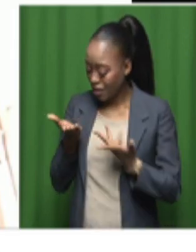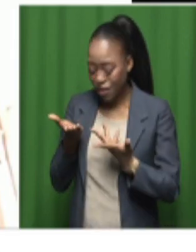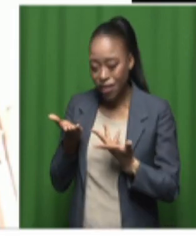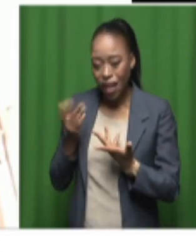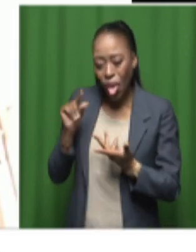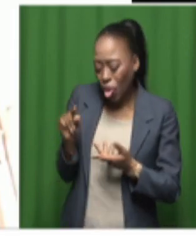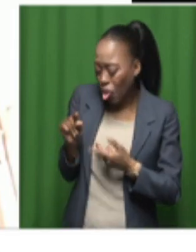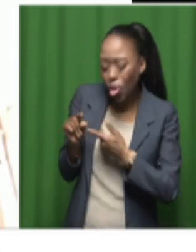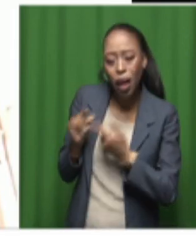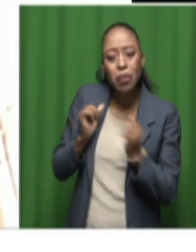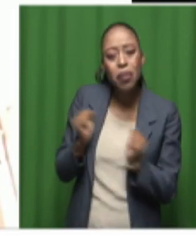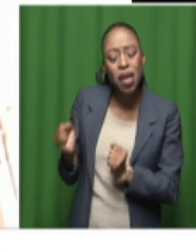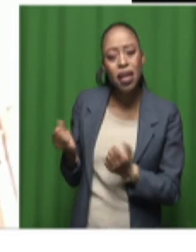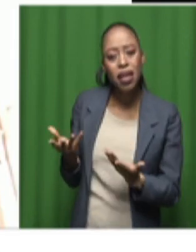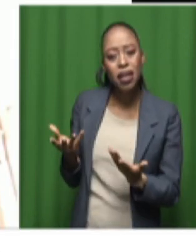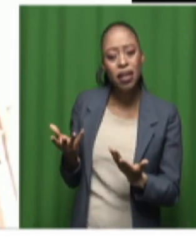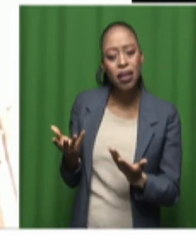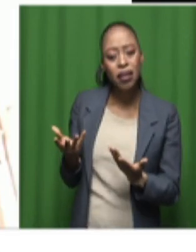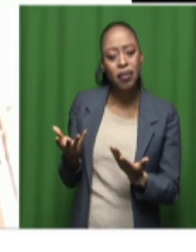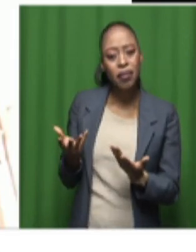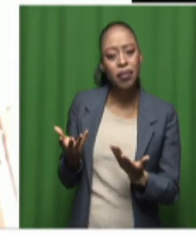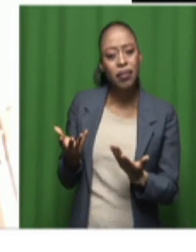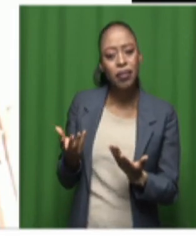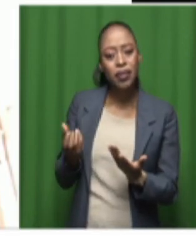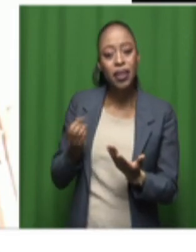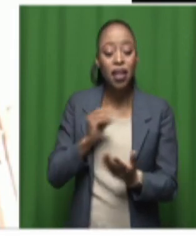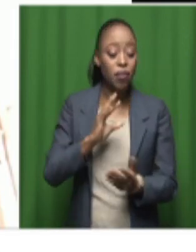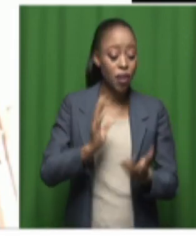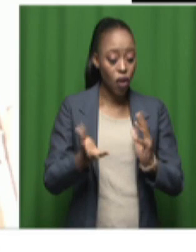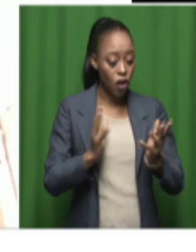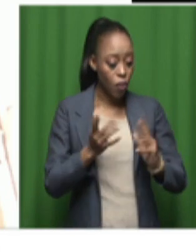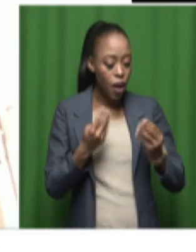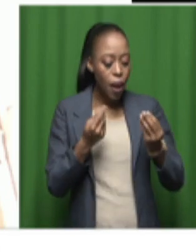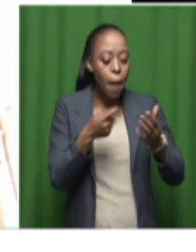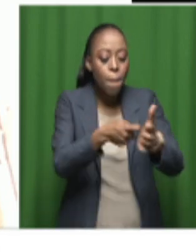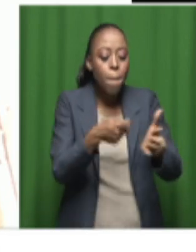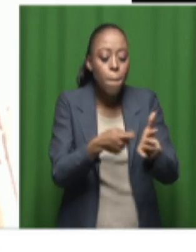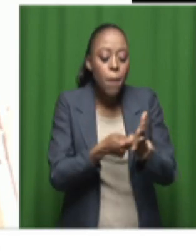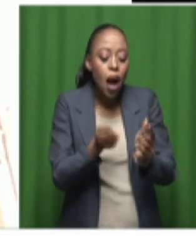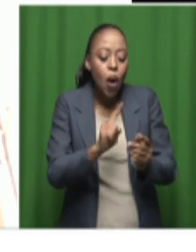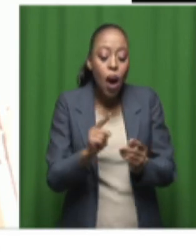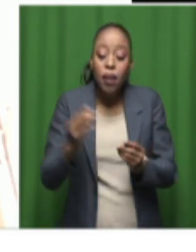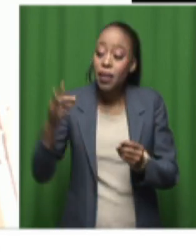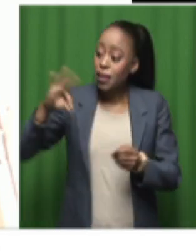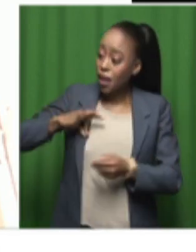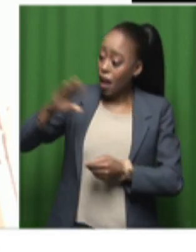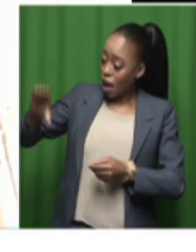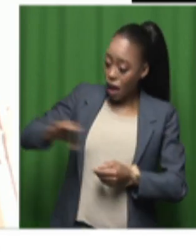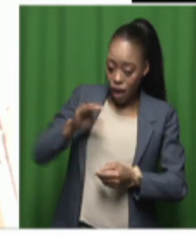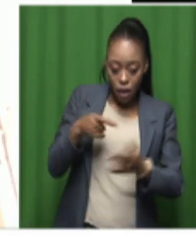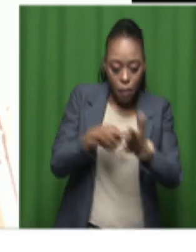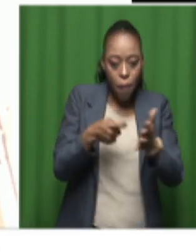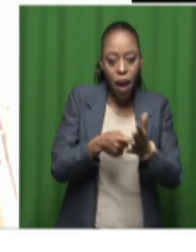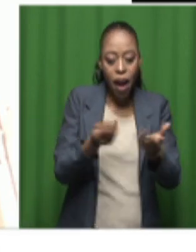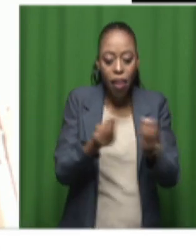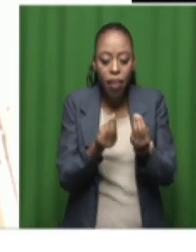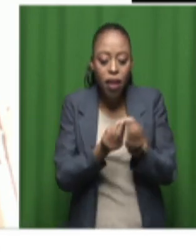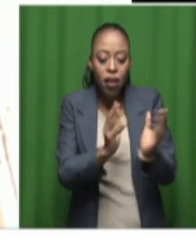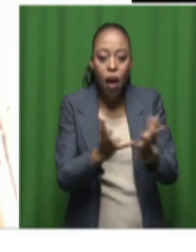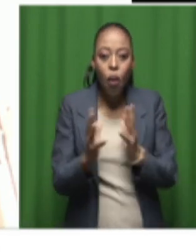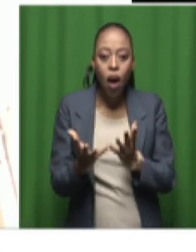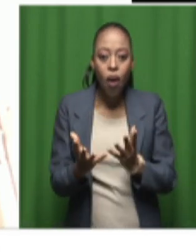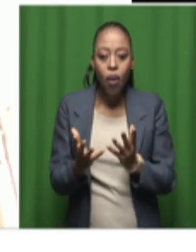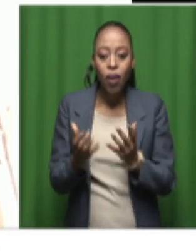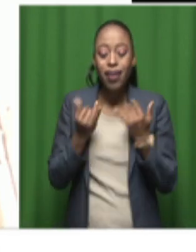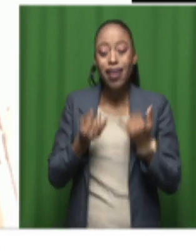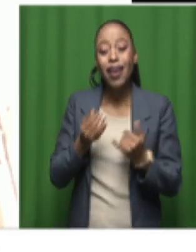much. If I don't compare it to what I can buy with that amount of money. So the real wage